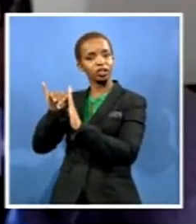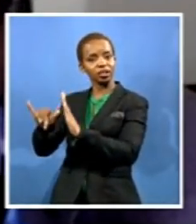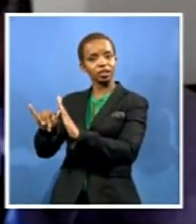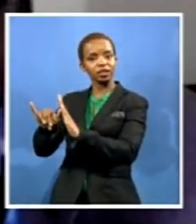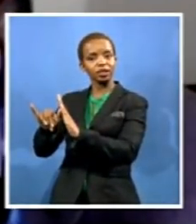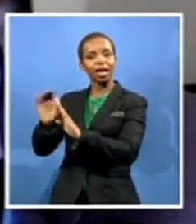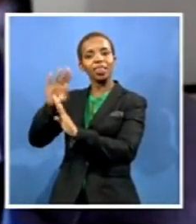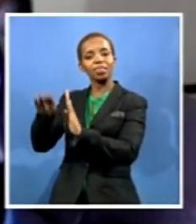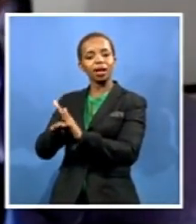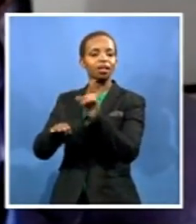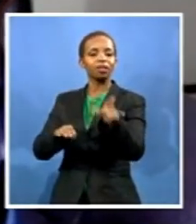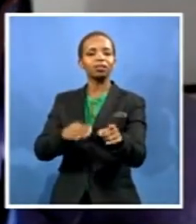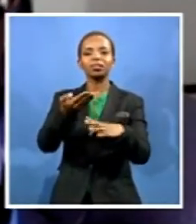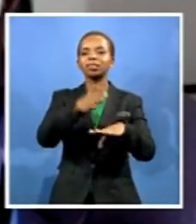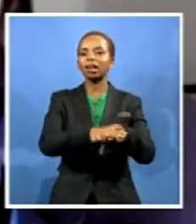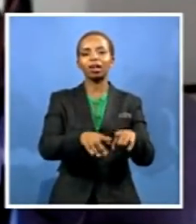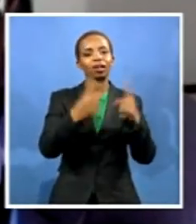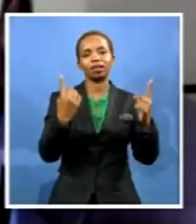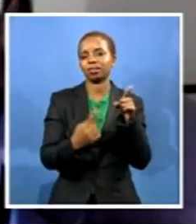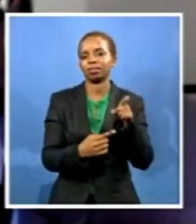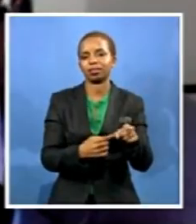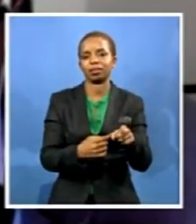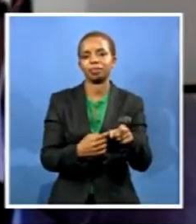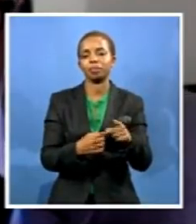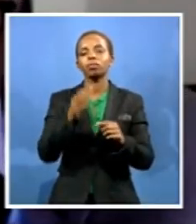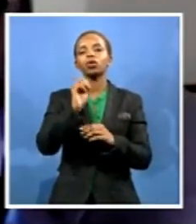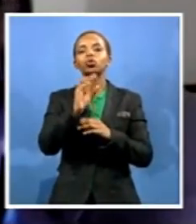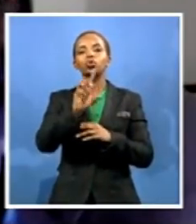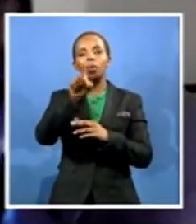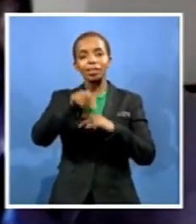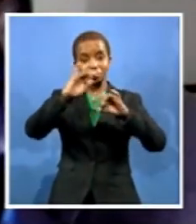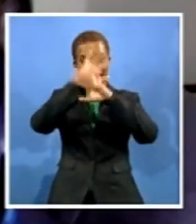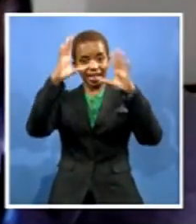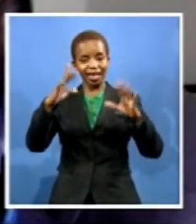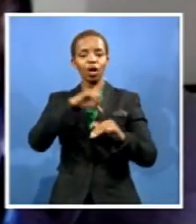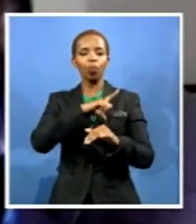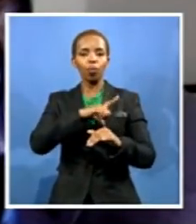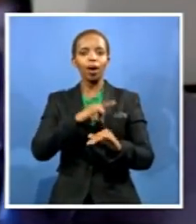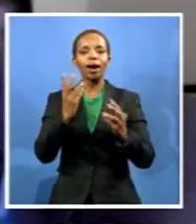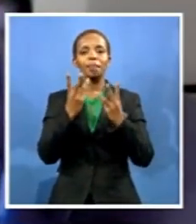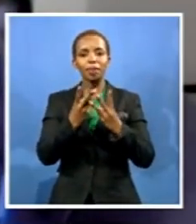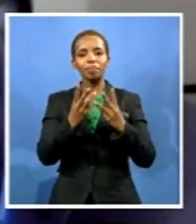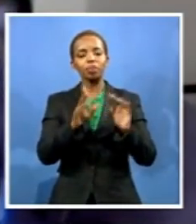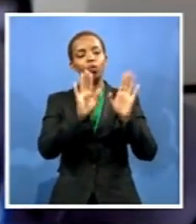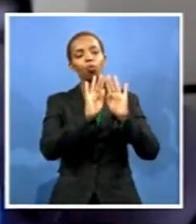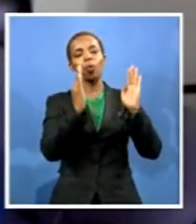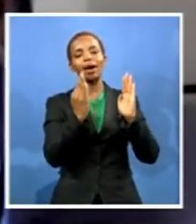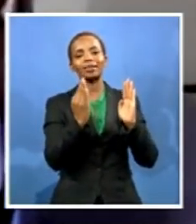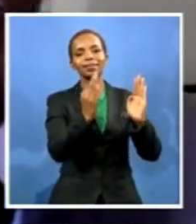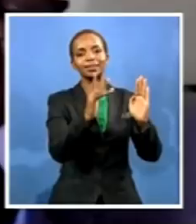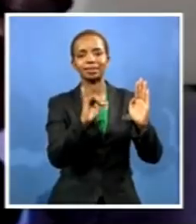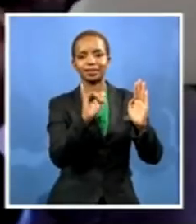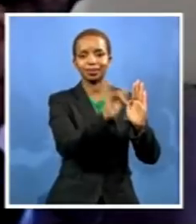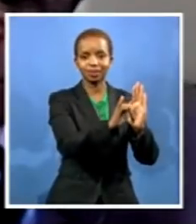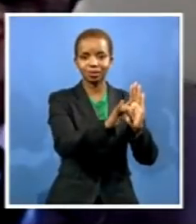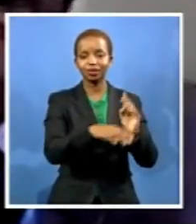why we're doing isolation, we're doing quarantine and things, and people not to be afraid that something untoward is